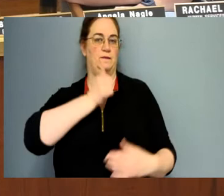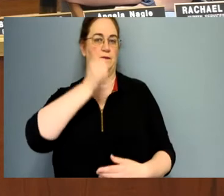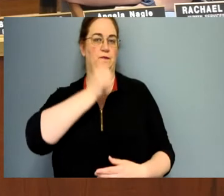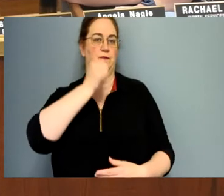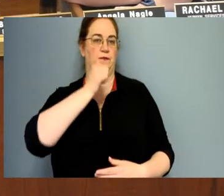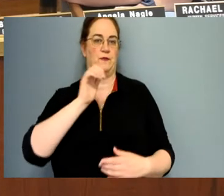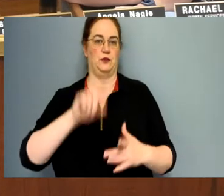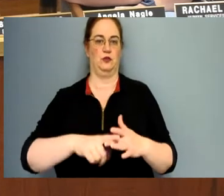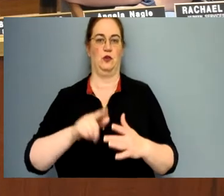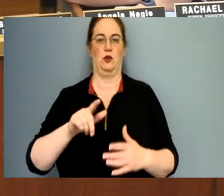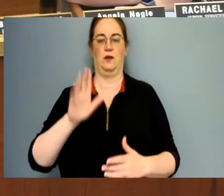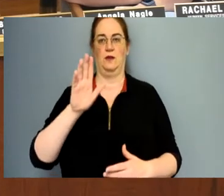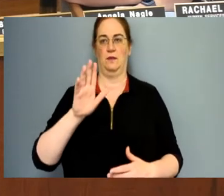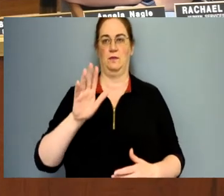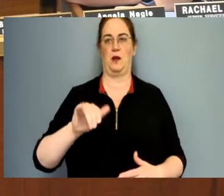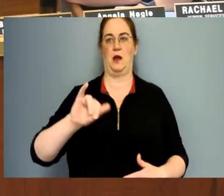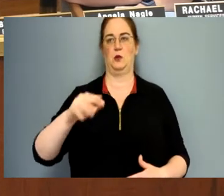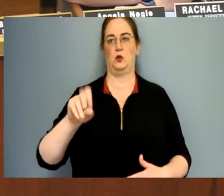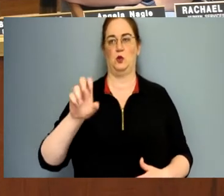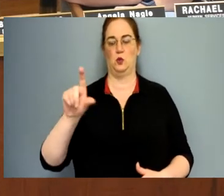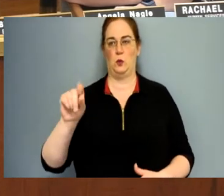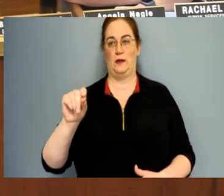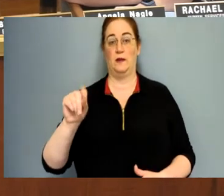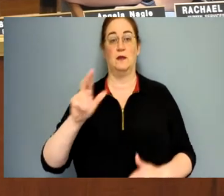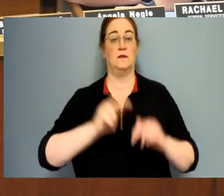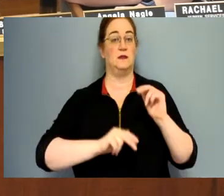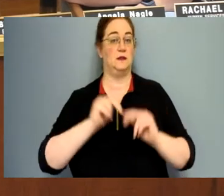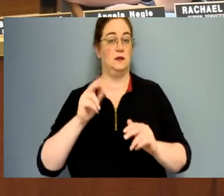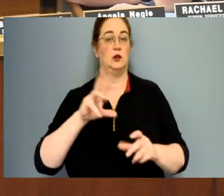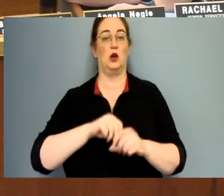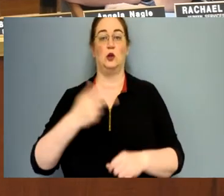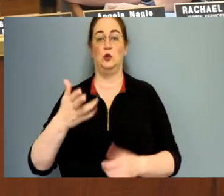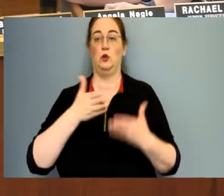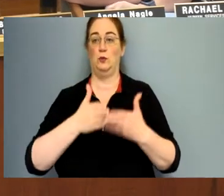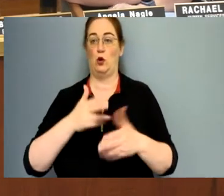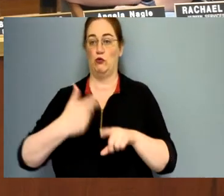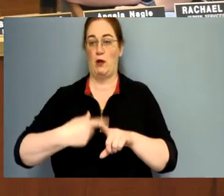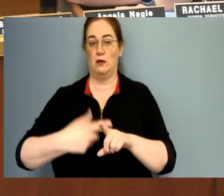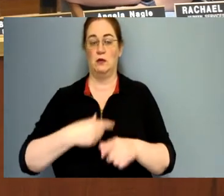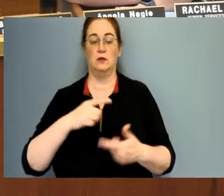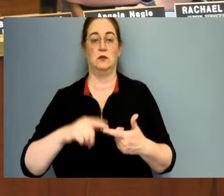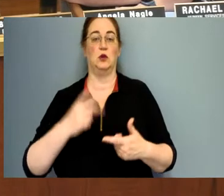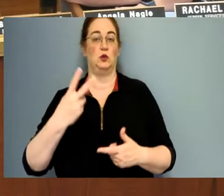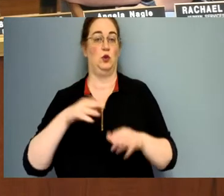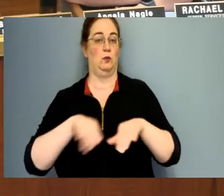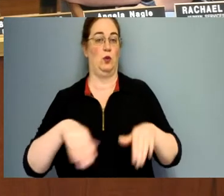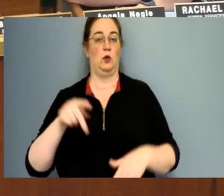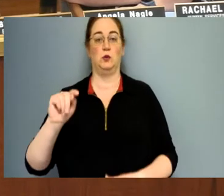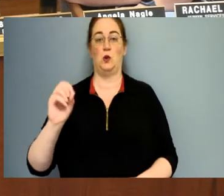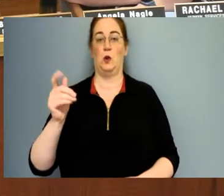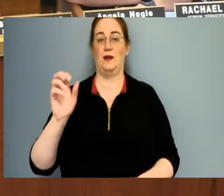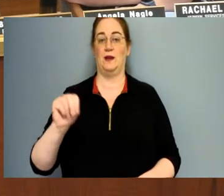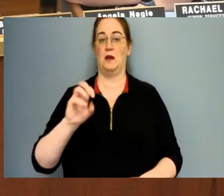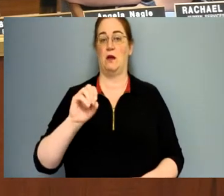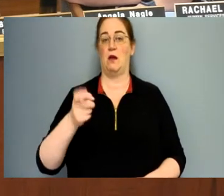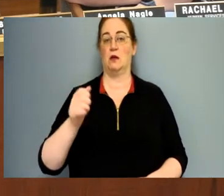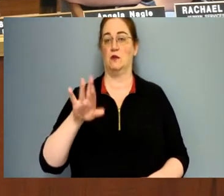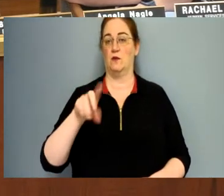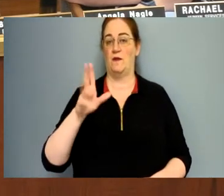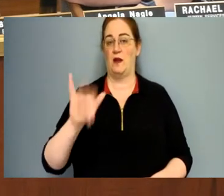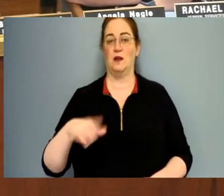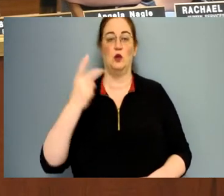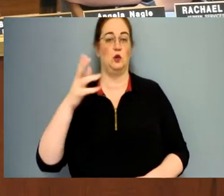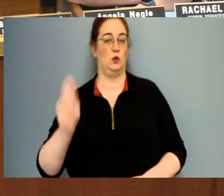as of June 20th. Those facilities include our two boat rentals, our two pools, Tohican and Oxford Valley, our two